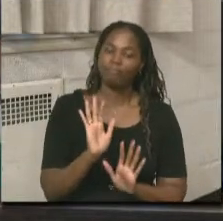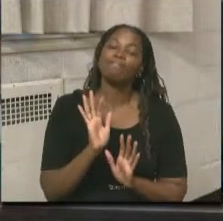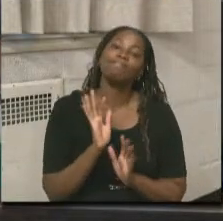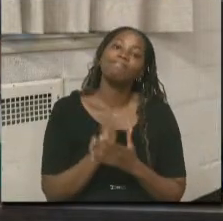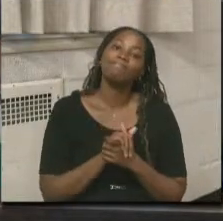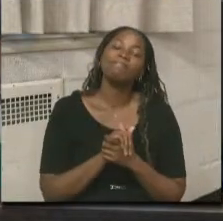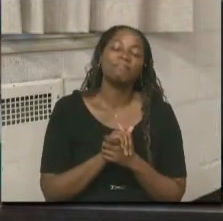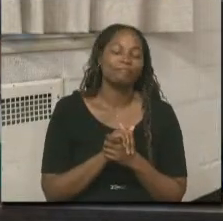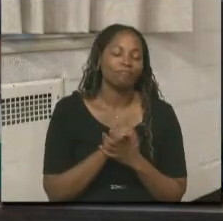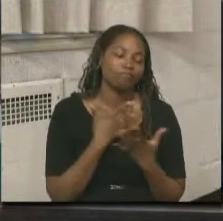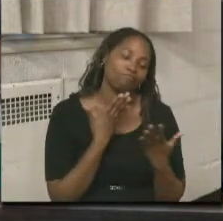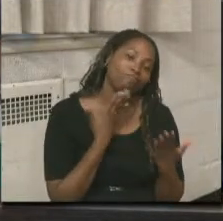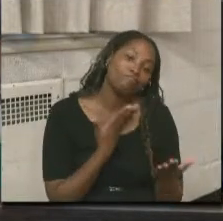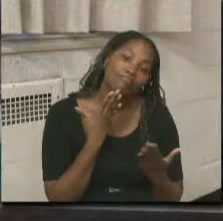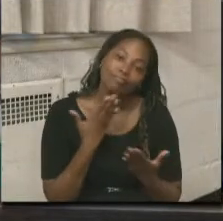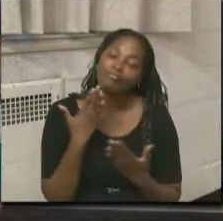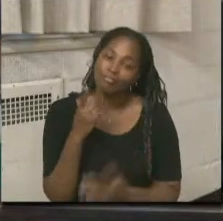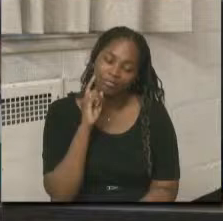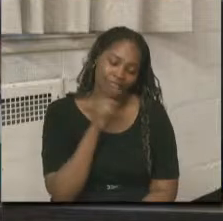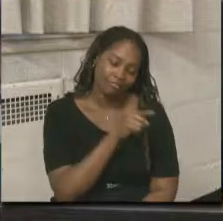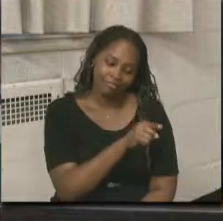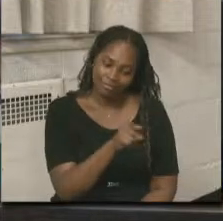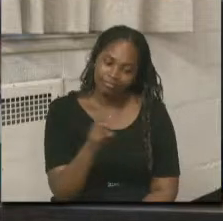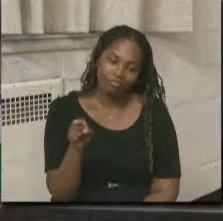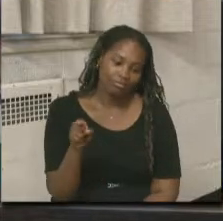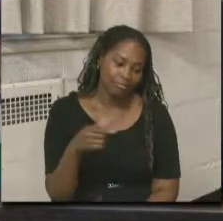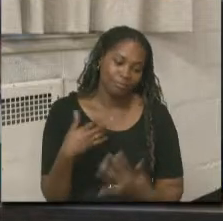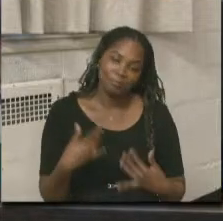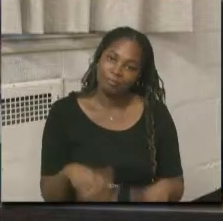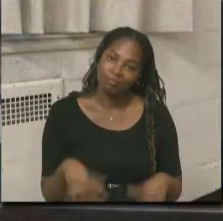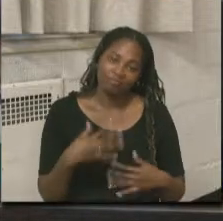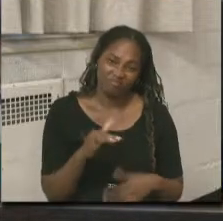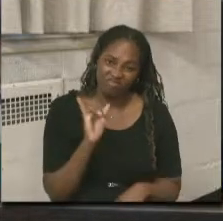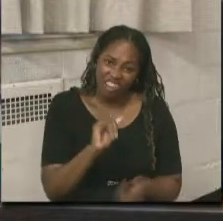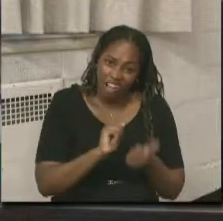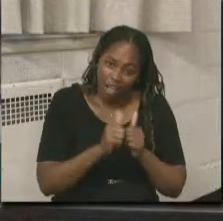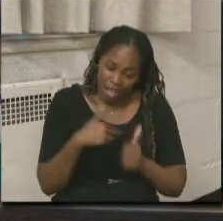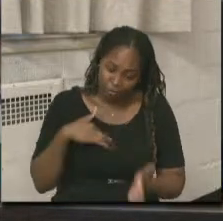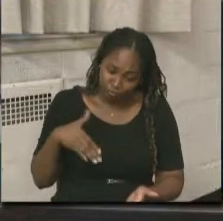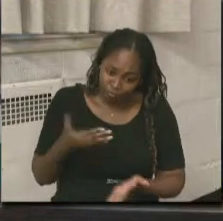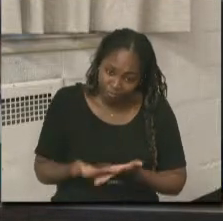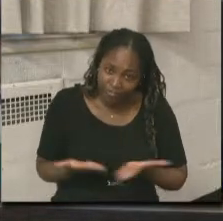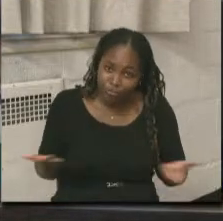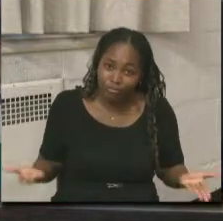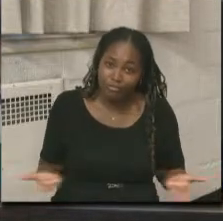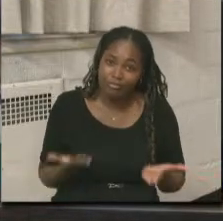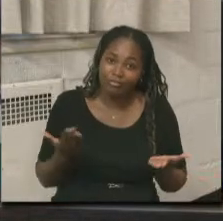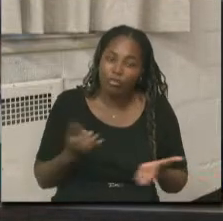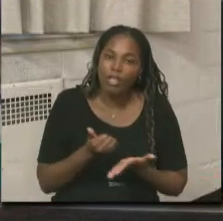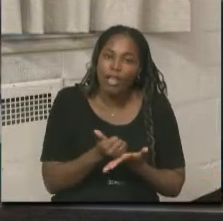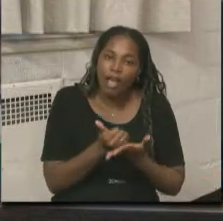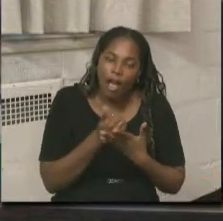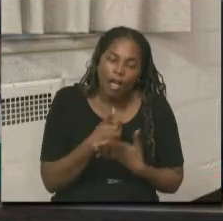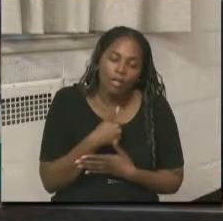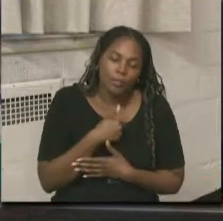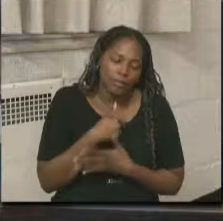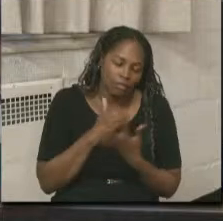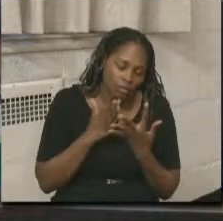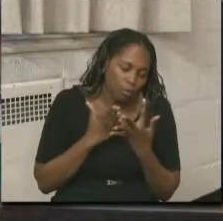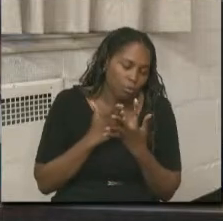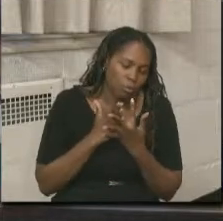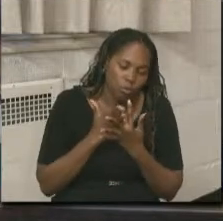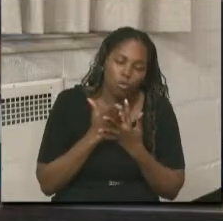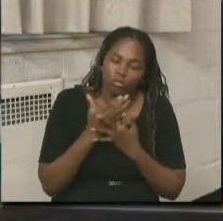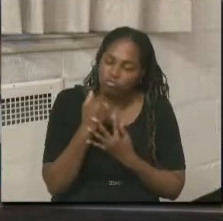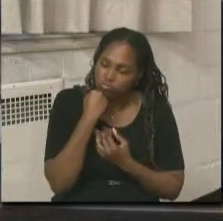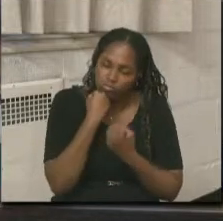them too, because again, they're just a big reason on how I got to where I am now, and just helping me get through everything and